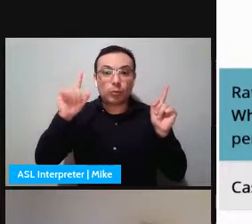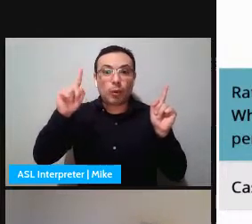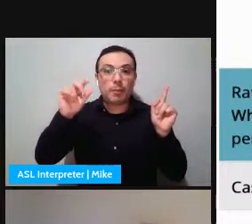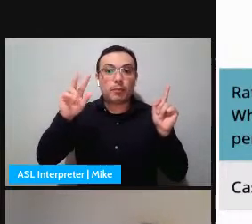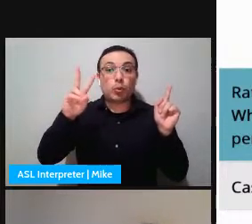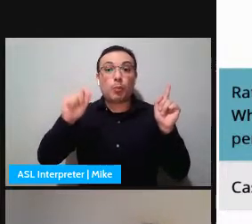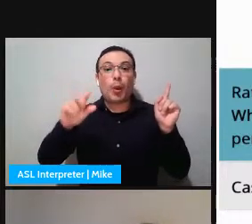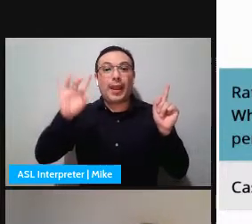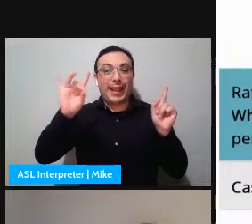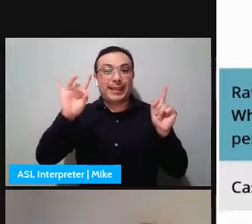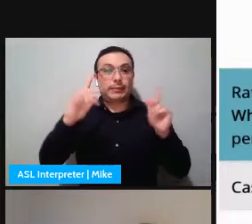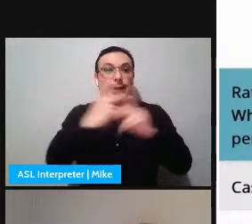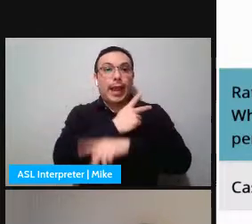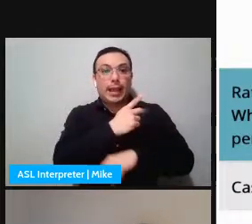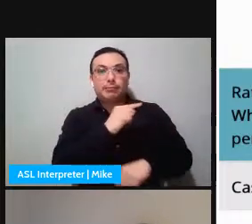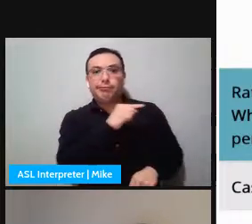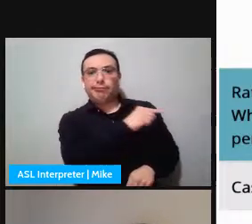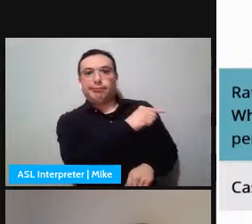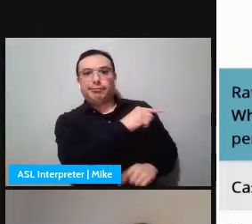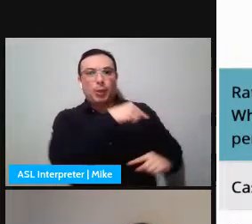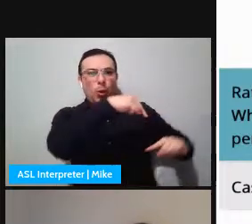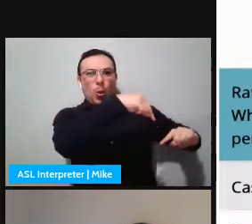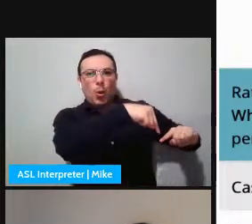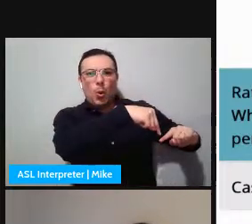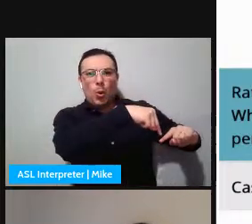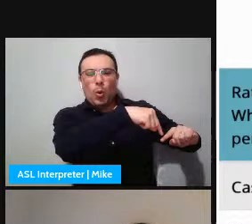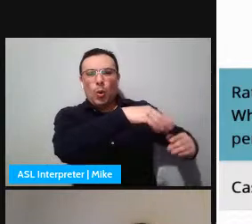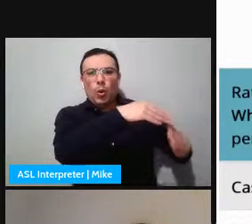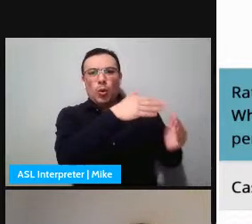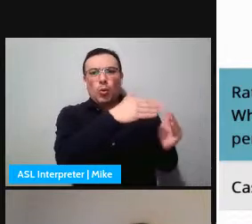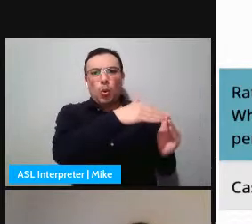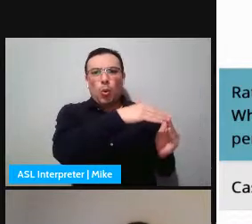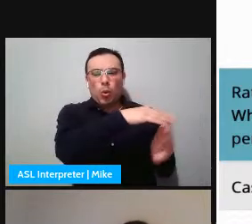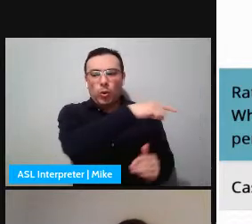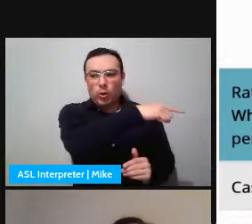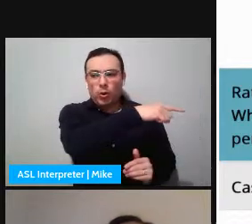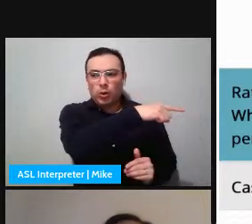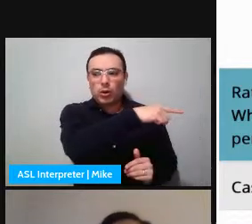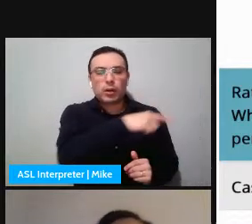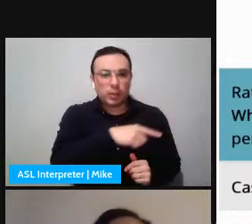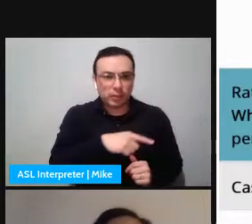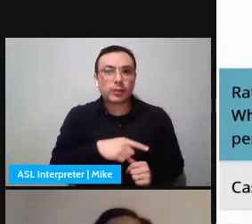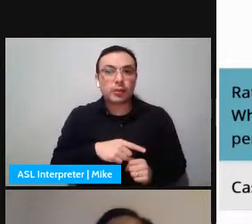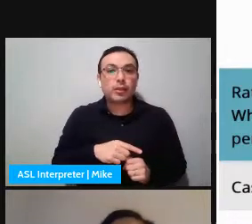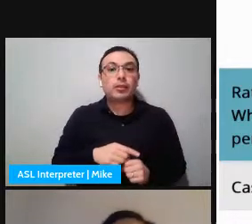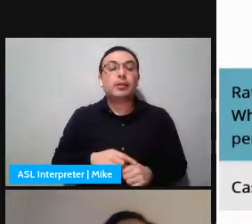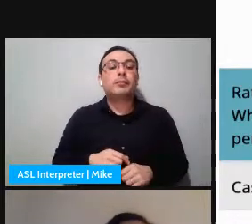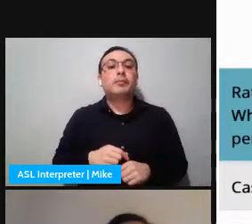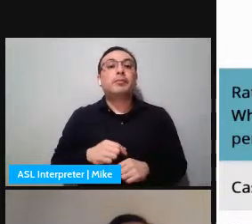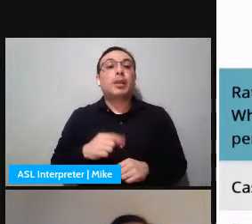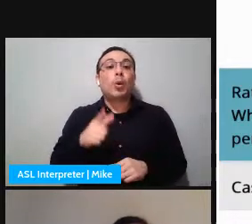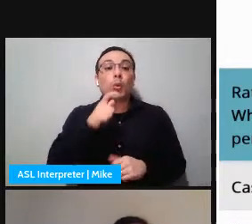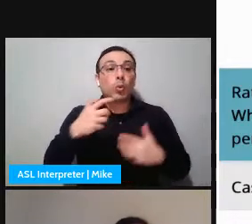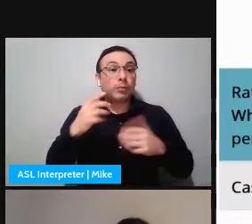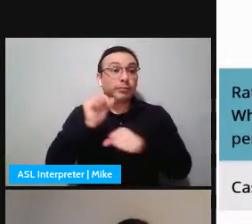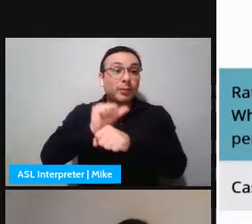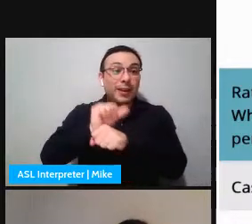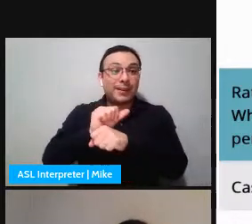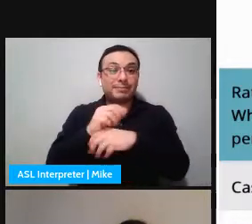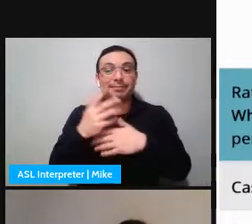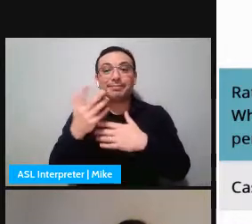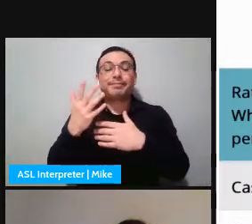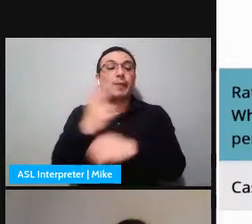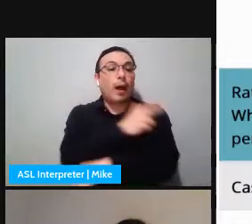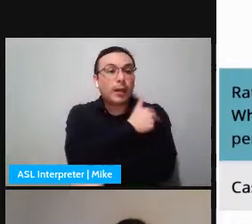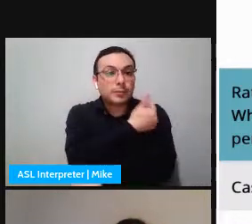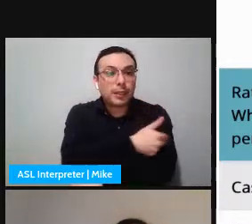about rates almost 3 times that of white non-Hispanics. And I think, you know, for those in the healthcare field and beyond, that should call